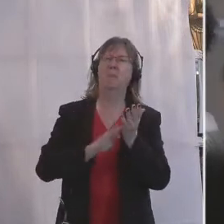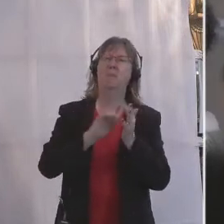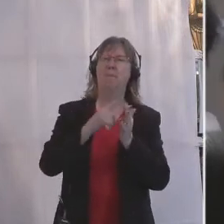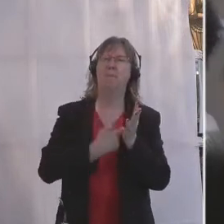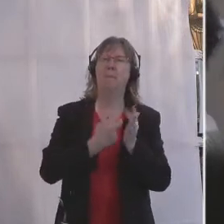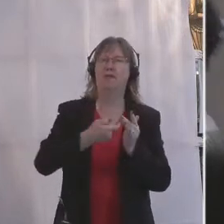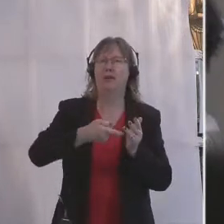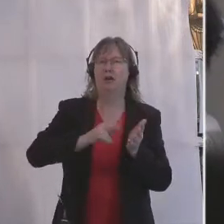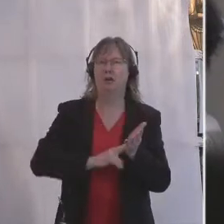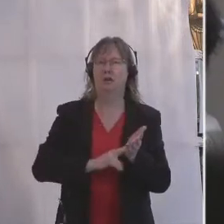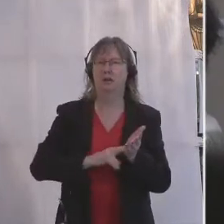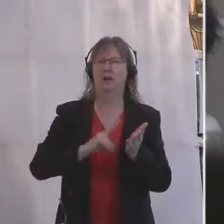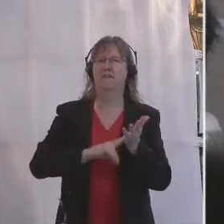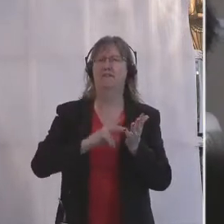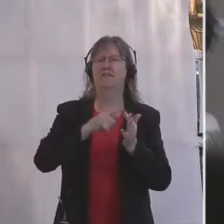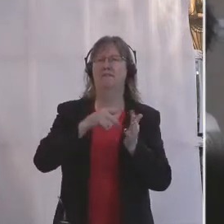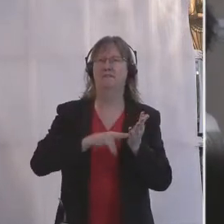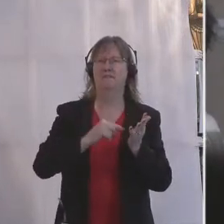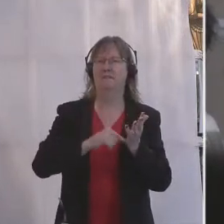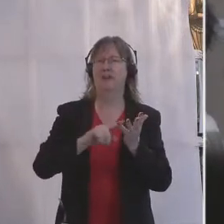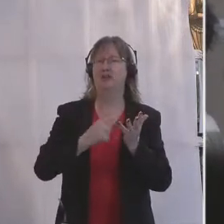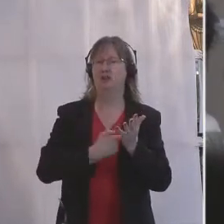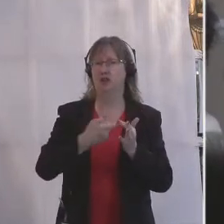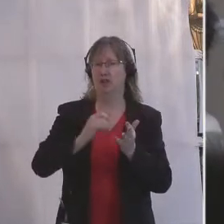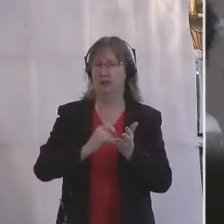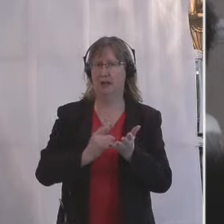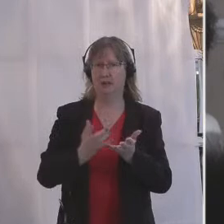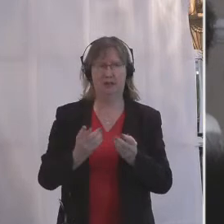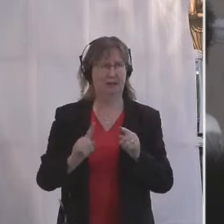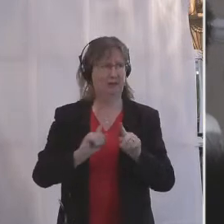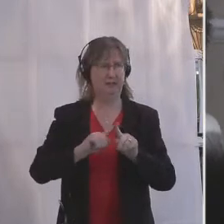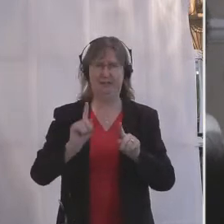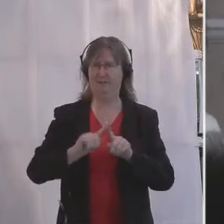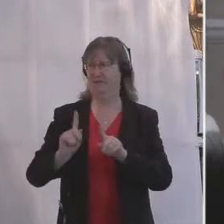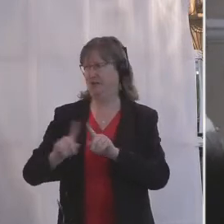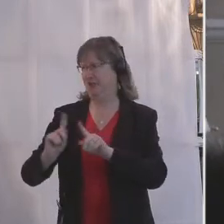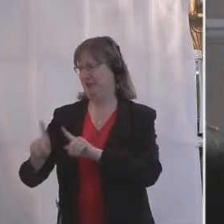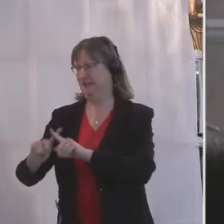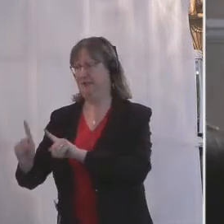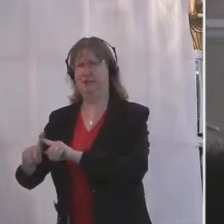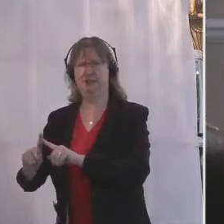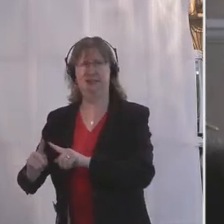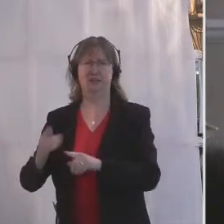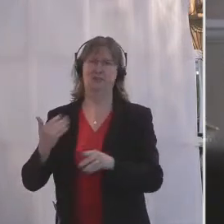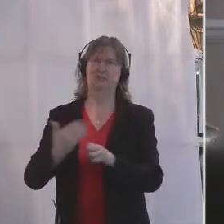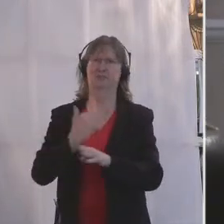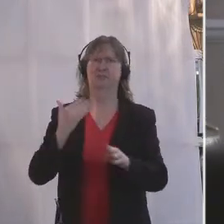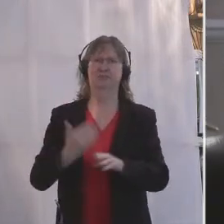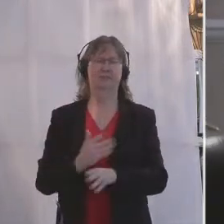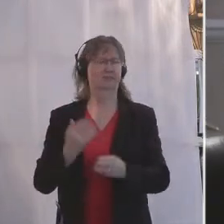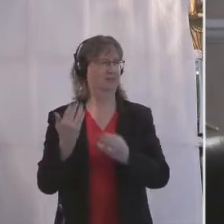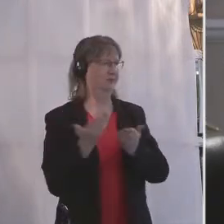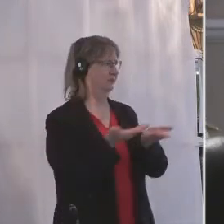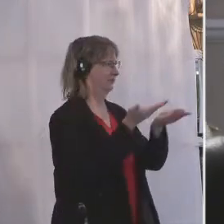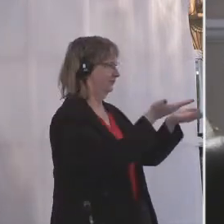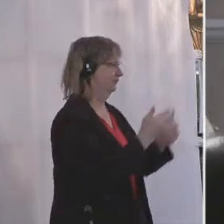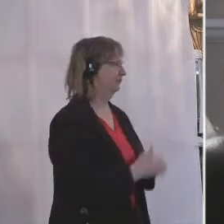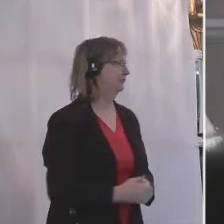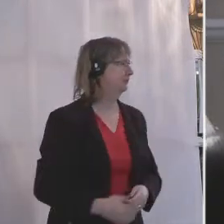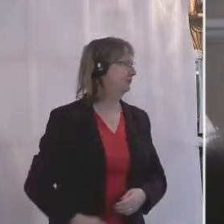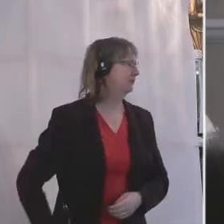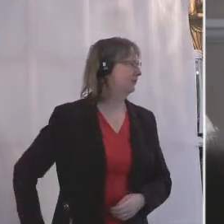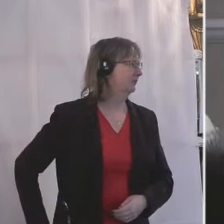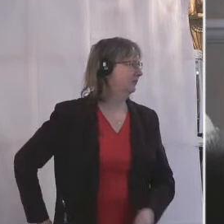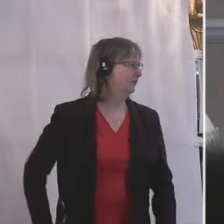plus countless other roles that would take forever for me to run through. So over to you, Priya. Thank